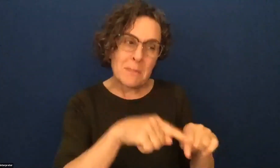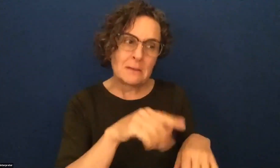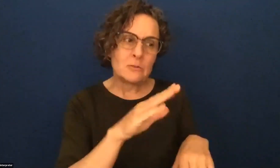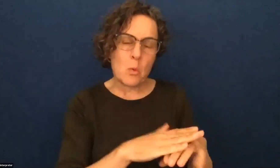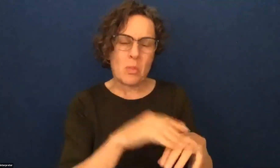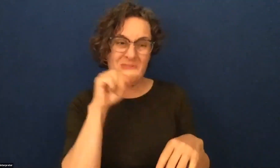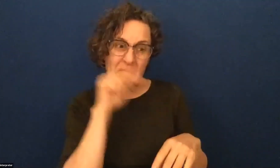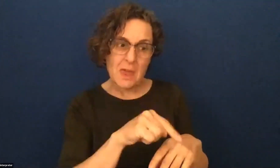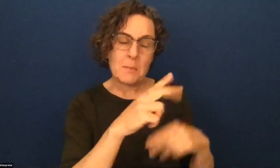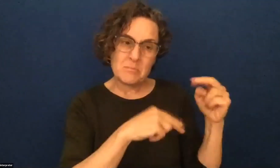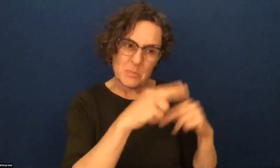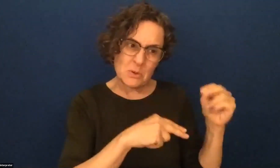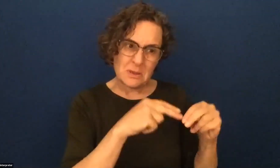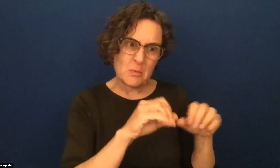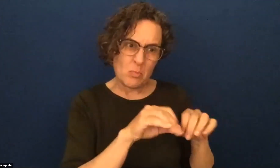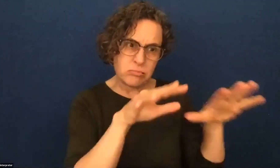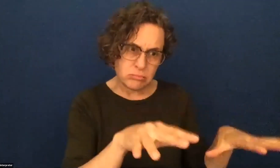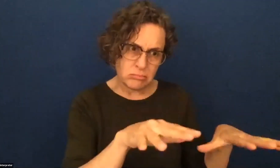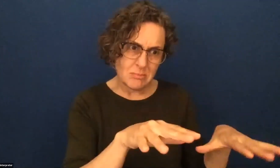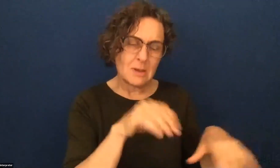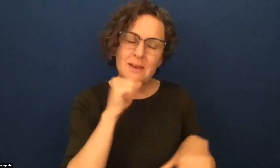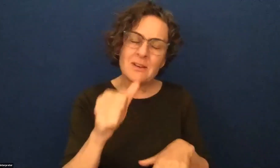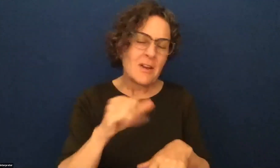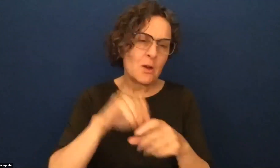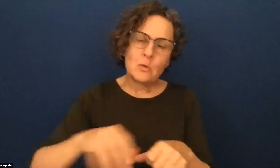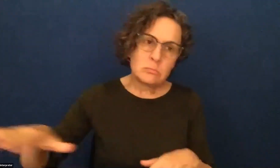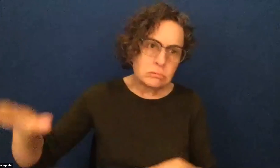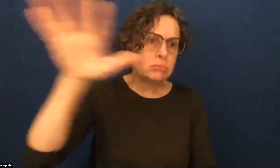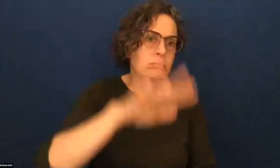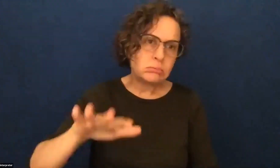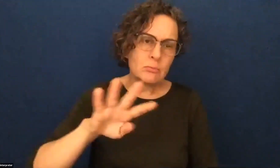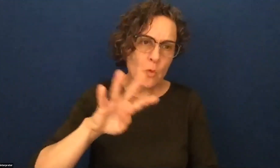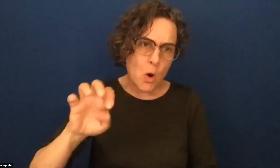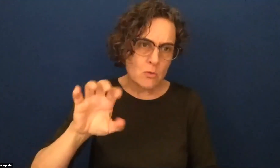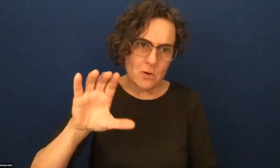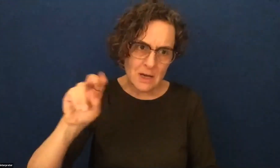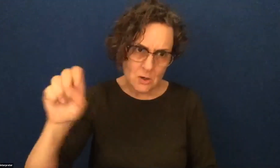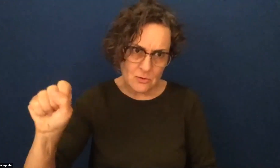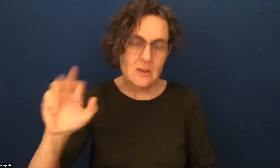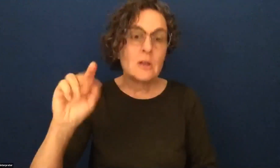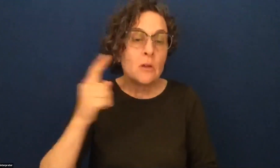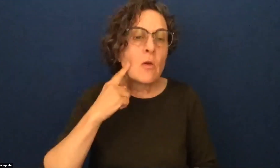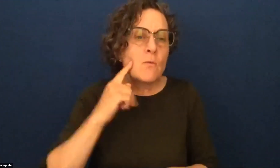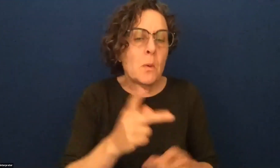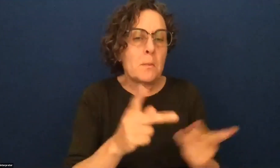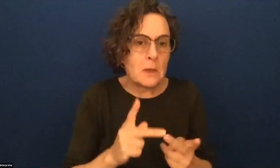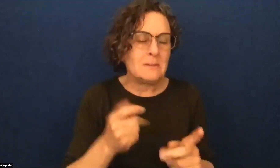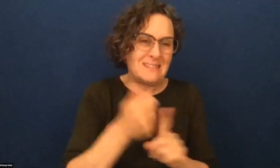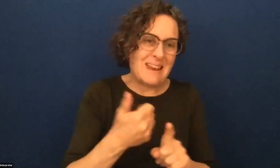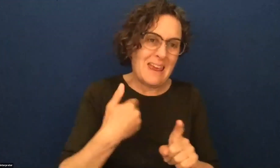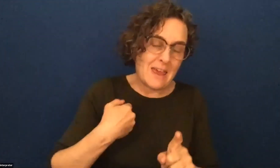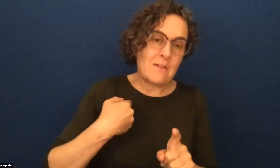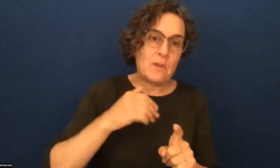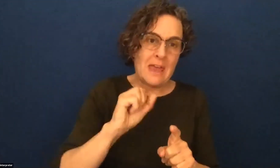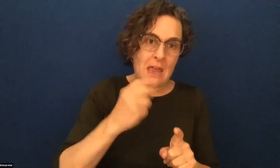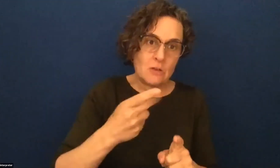be over the whole 400 acres. It would just be for the individual areas that had ash